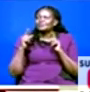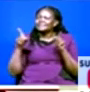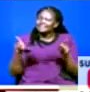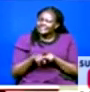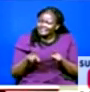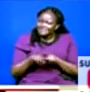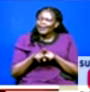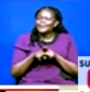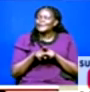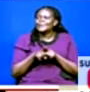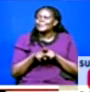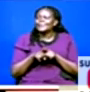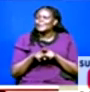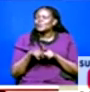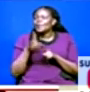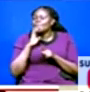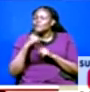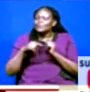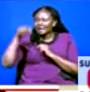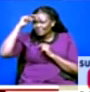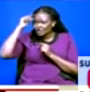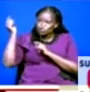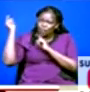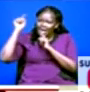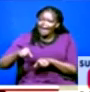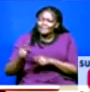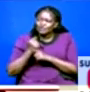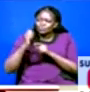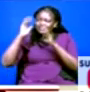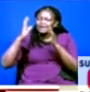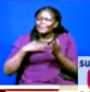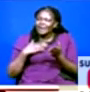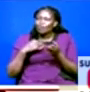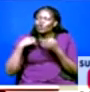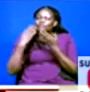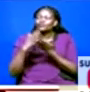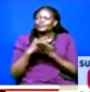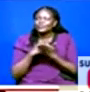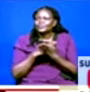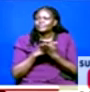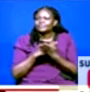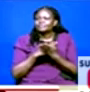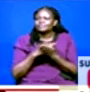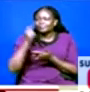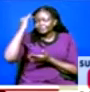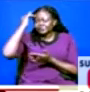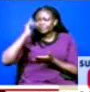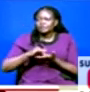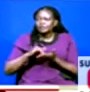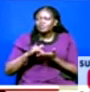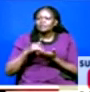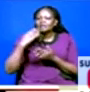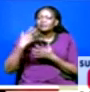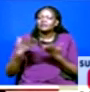also borrow a leave from the government to come and train our teachers. We offer those programs. I think the next thing possibly